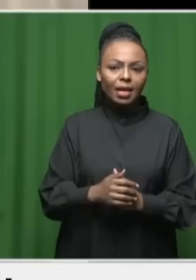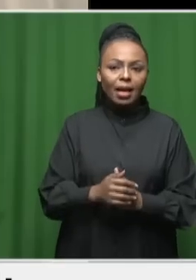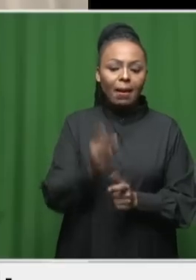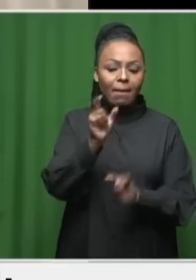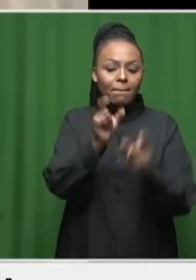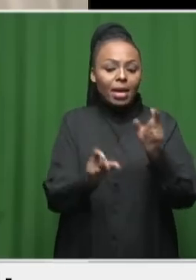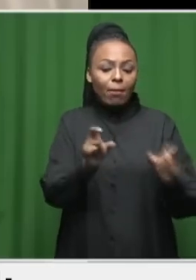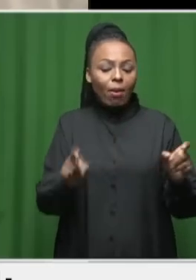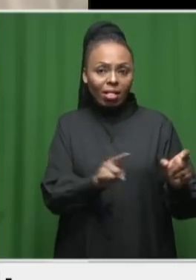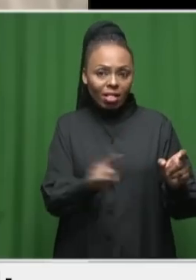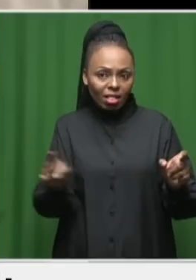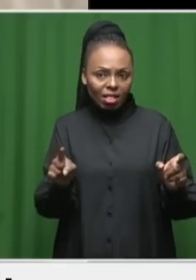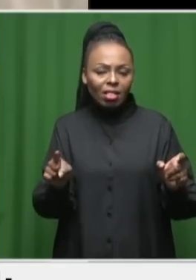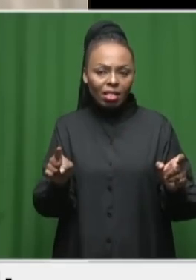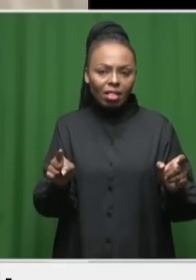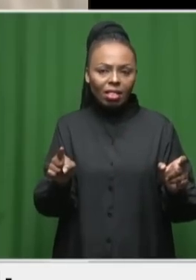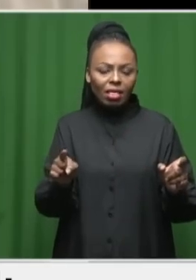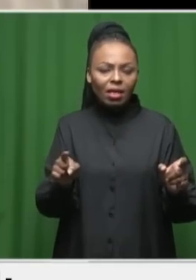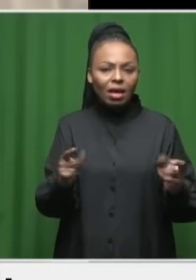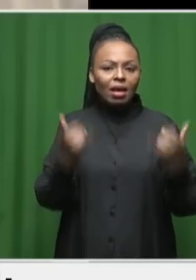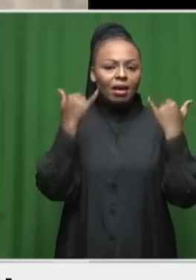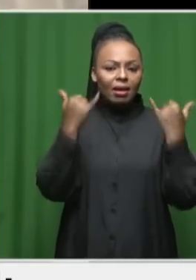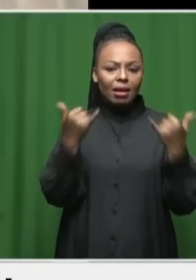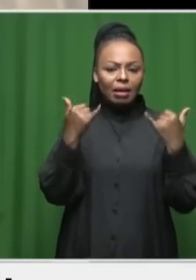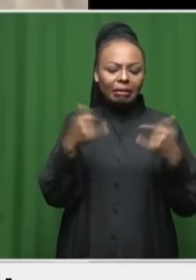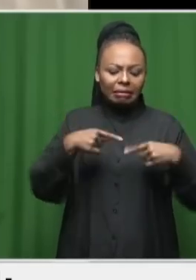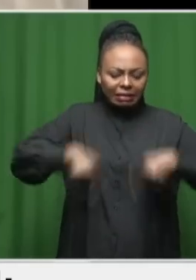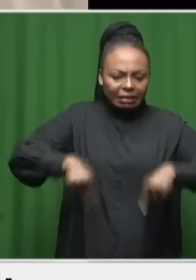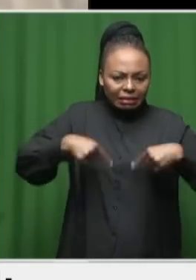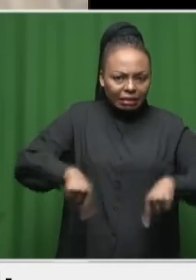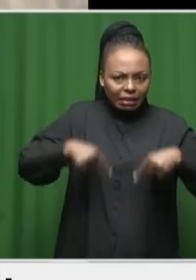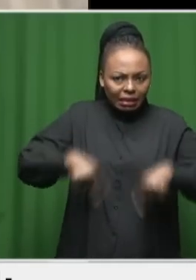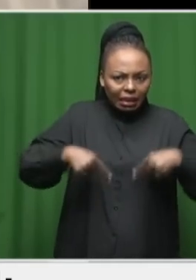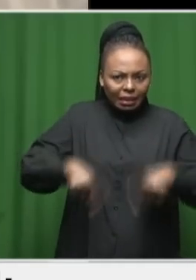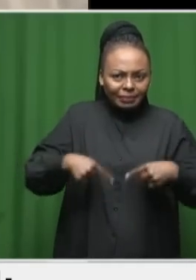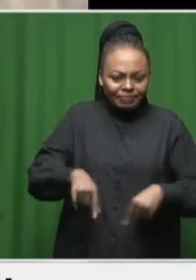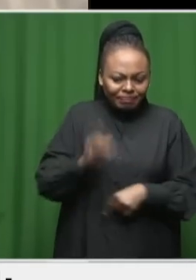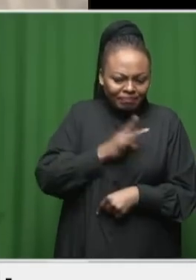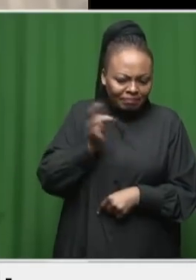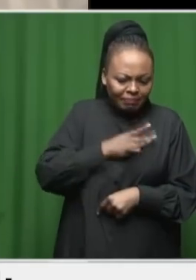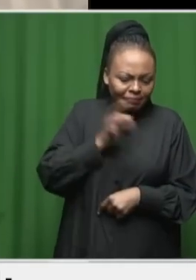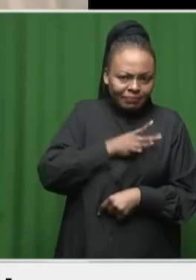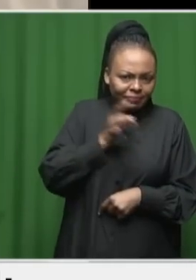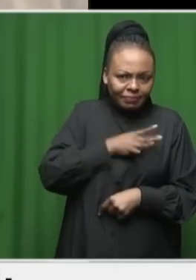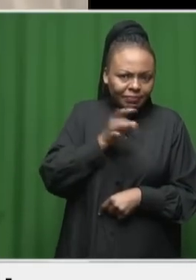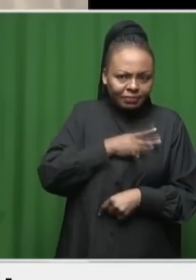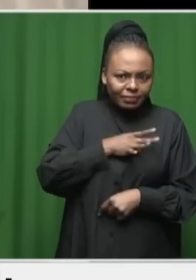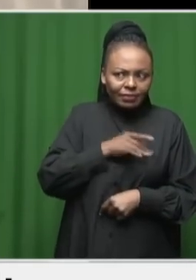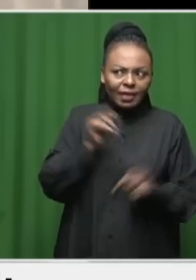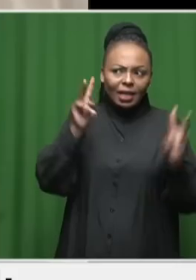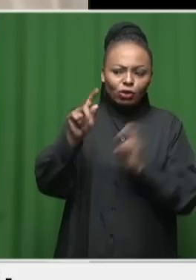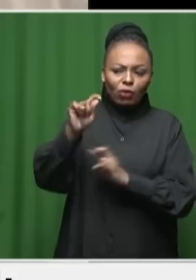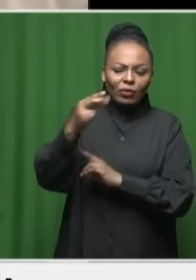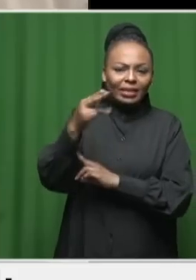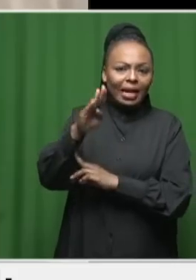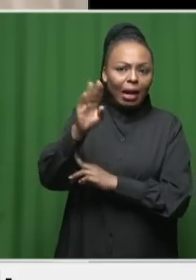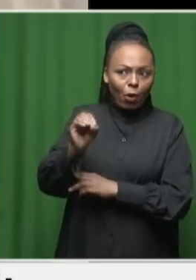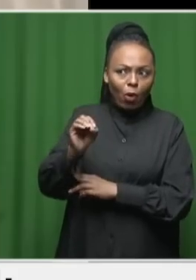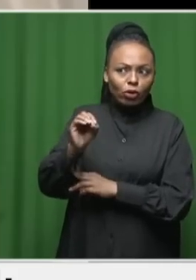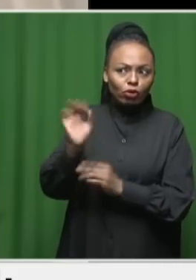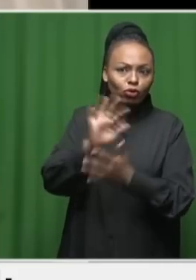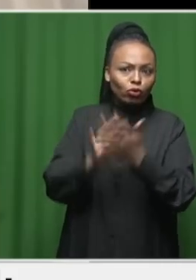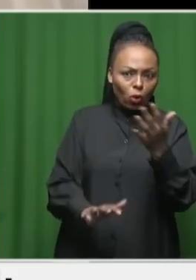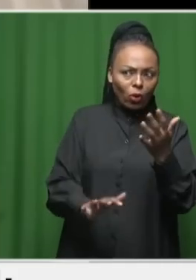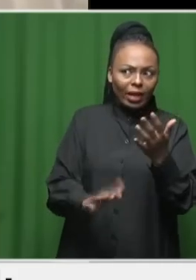people are scared of what this whole saga, the Thabo Bester saga, will bring out. There's